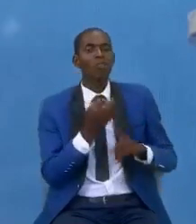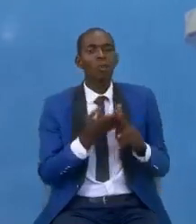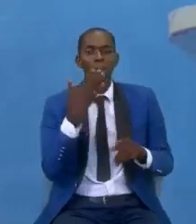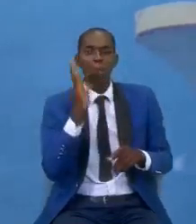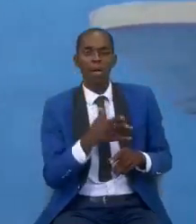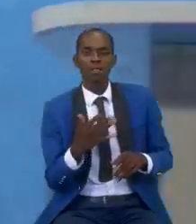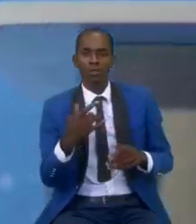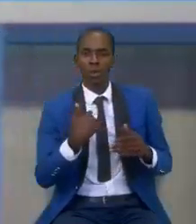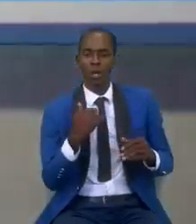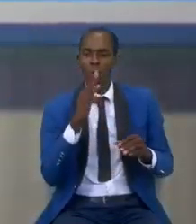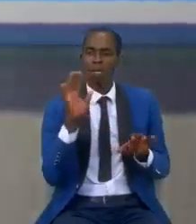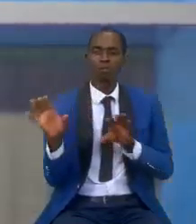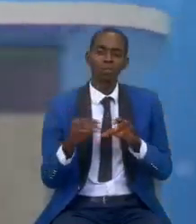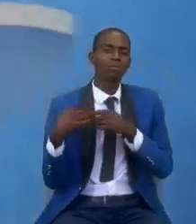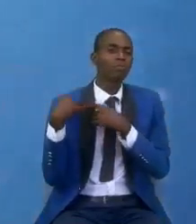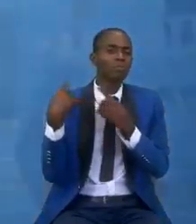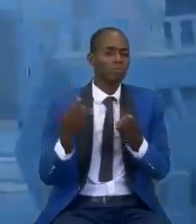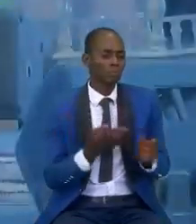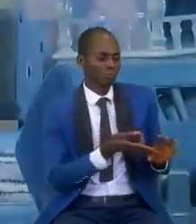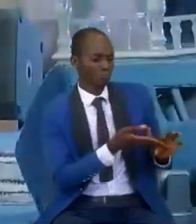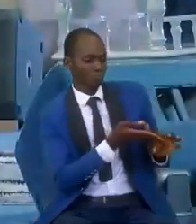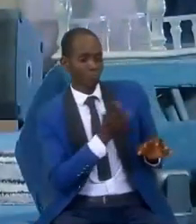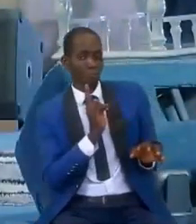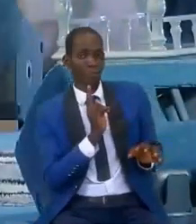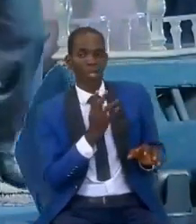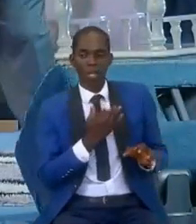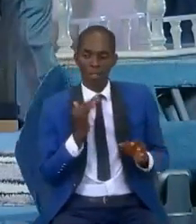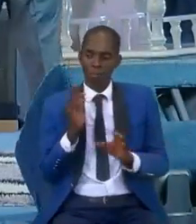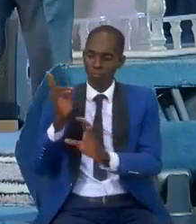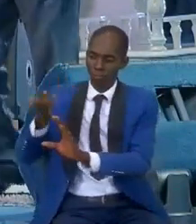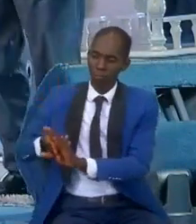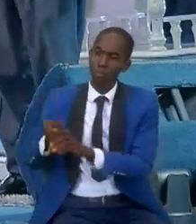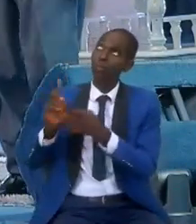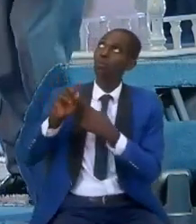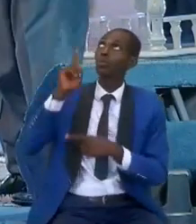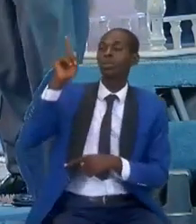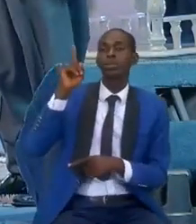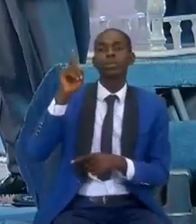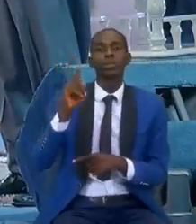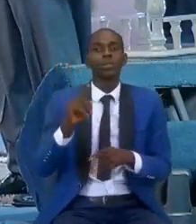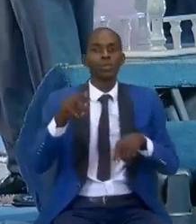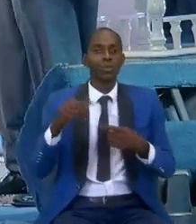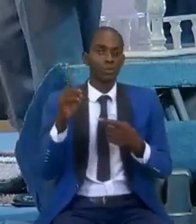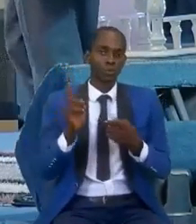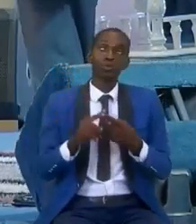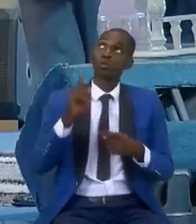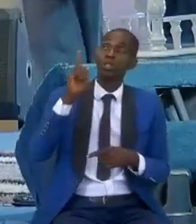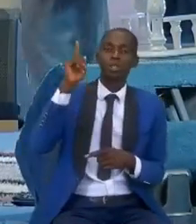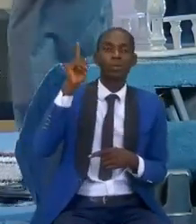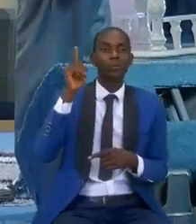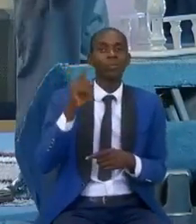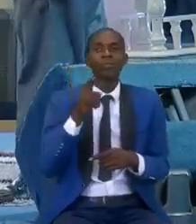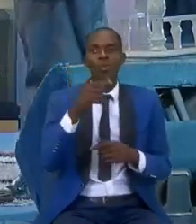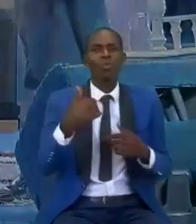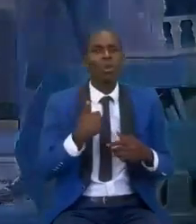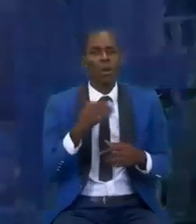him. Unto him, that implies you're being with a stranger, and that stranger will destroy your life. Come